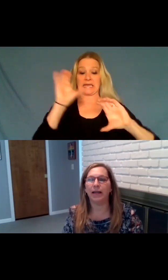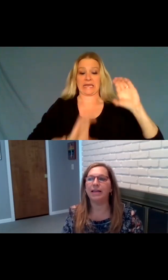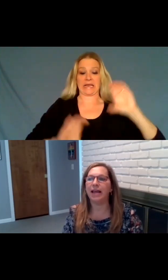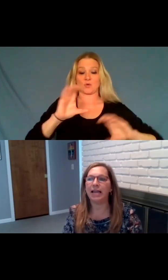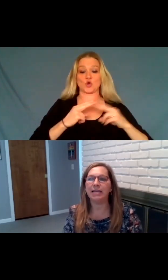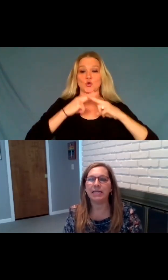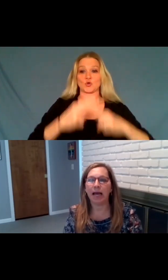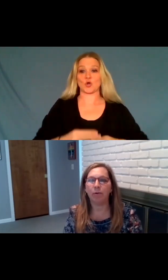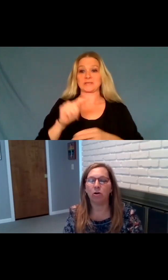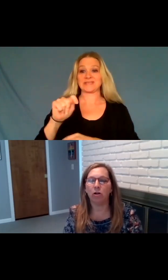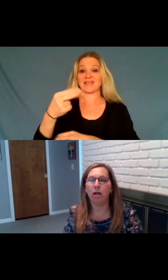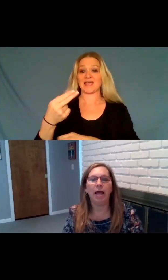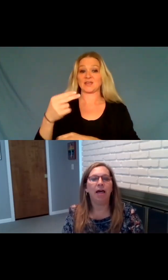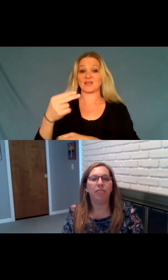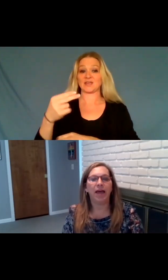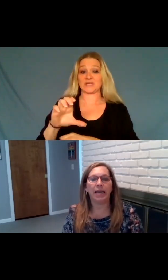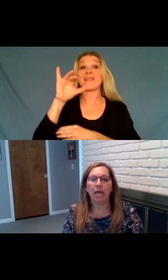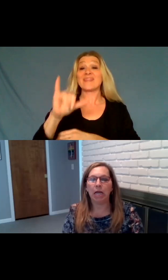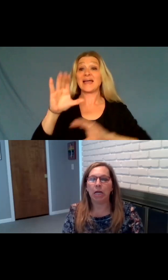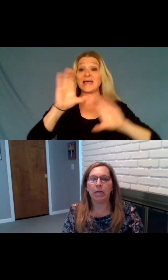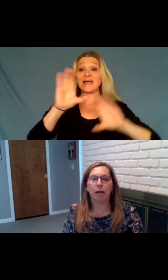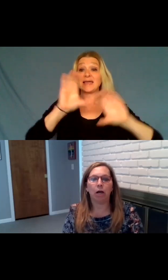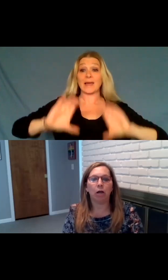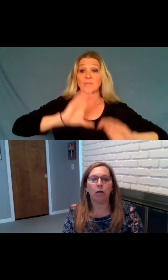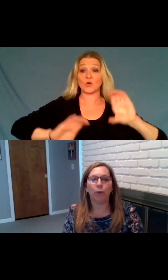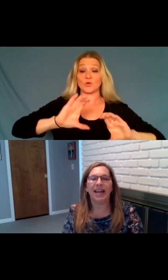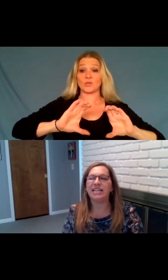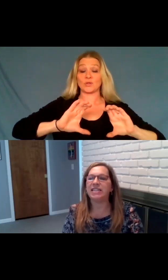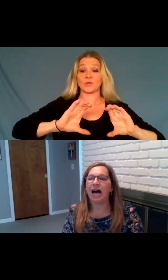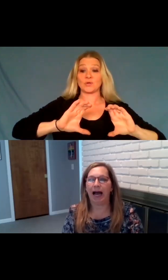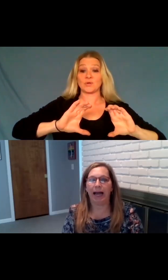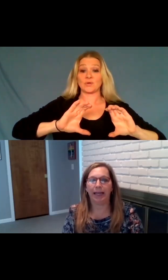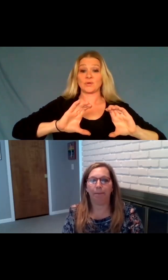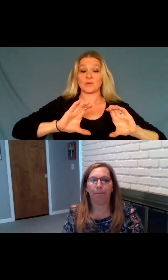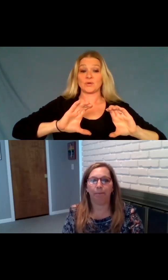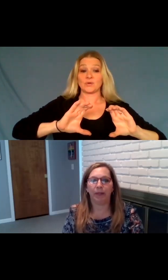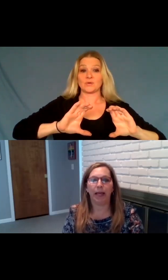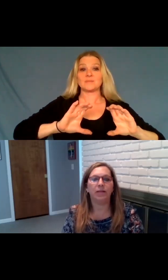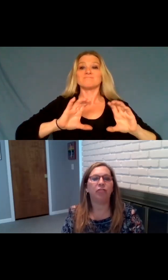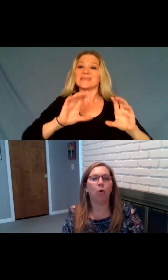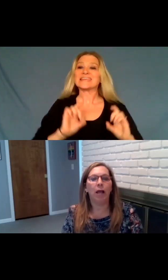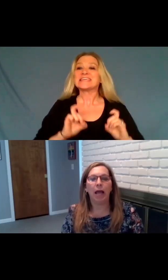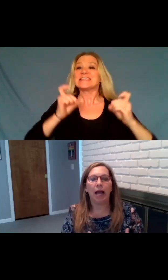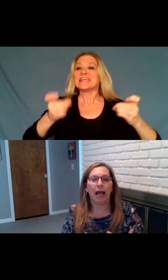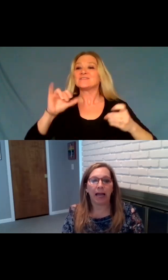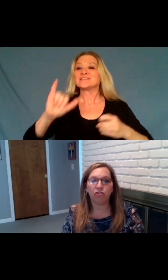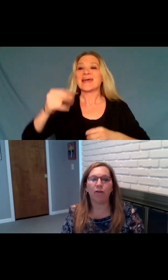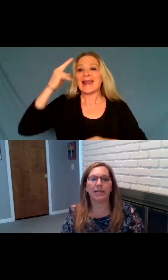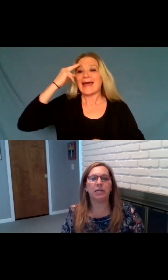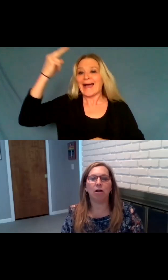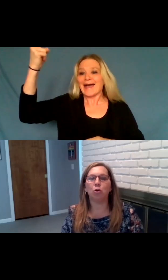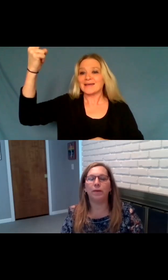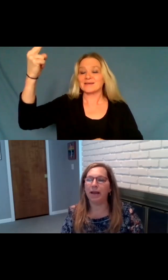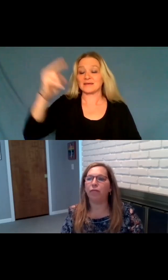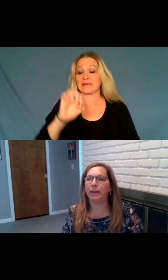THC. Okay, that is the chemical that creates the high. Okay, so